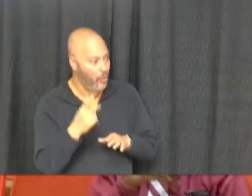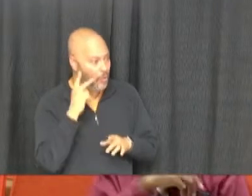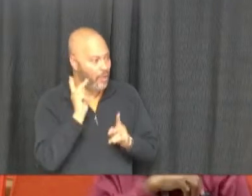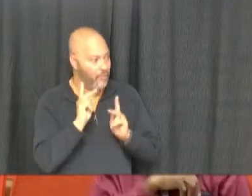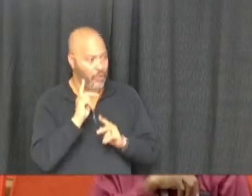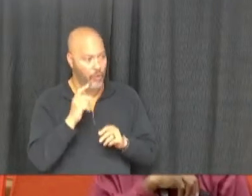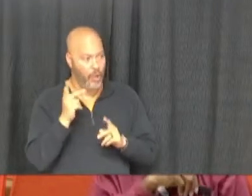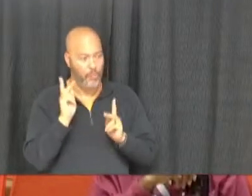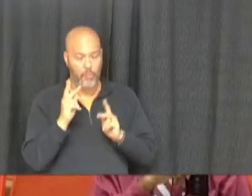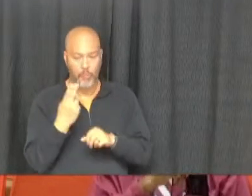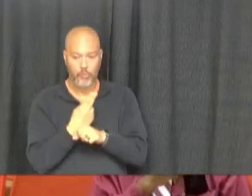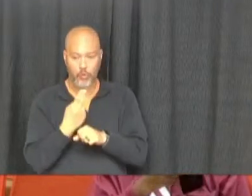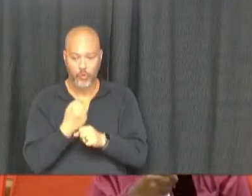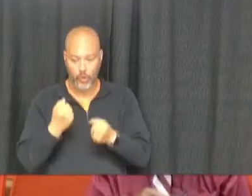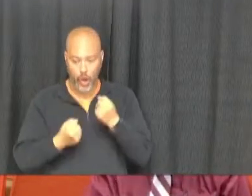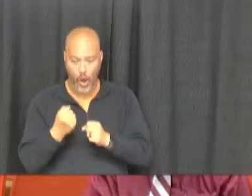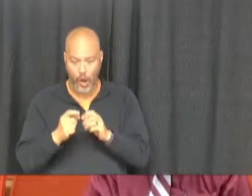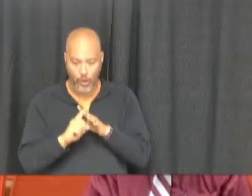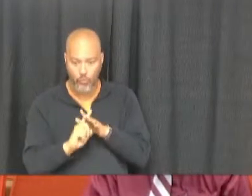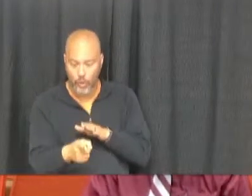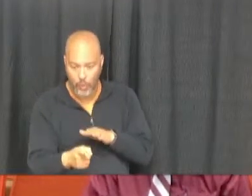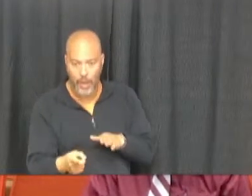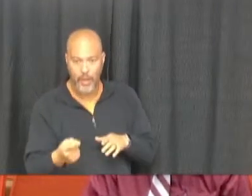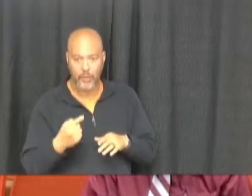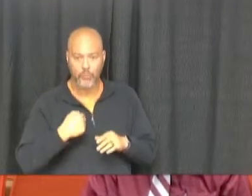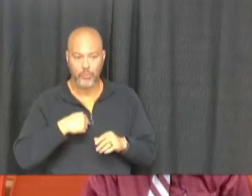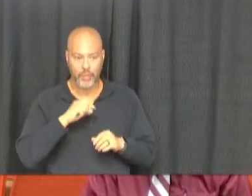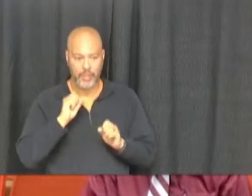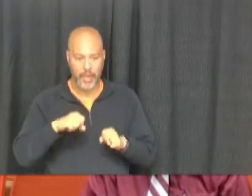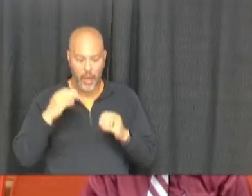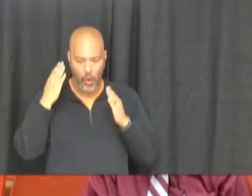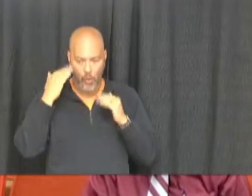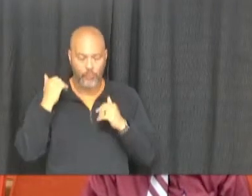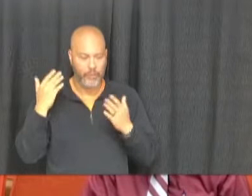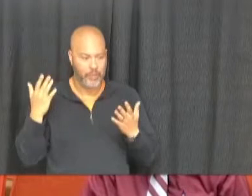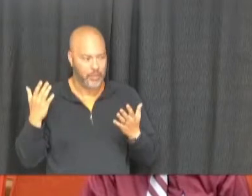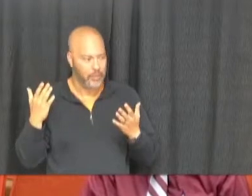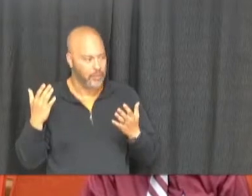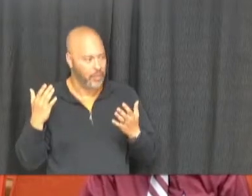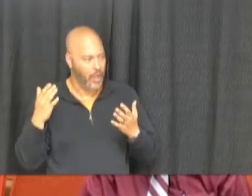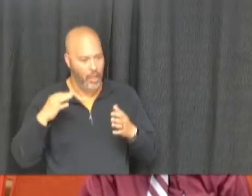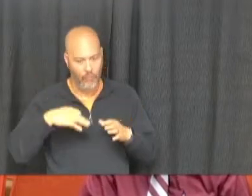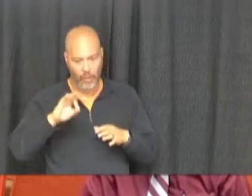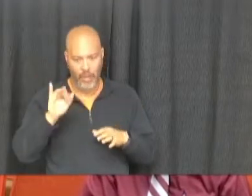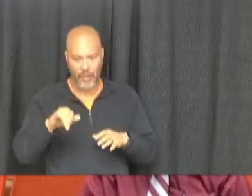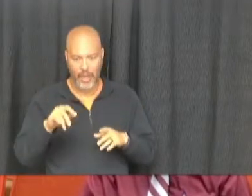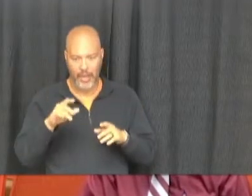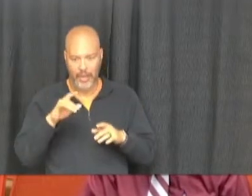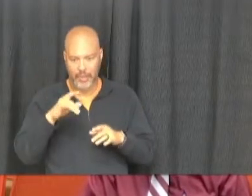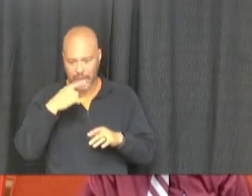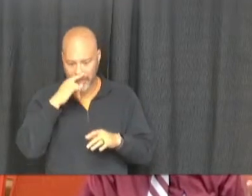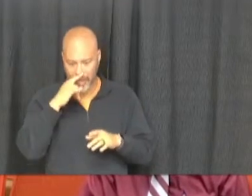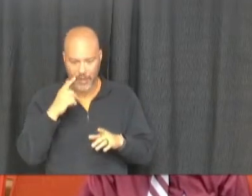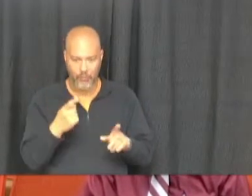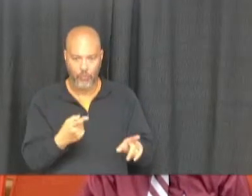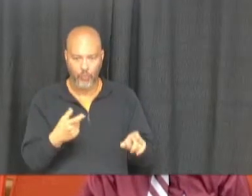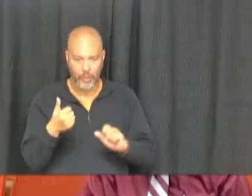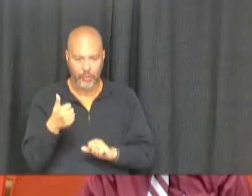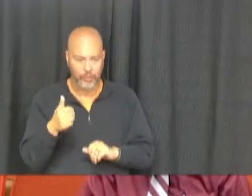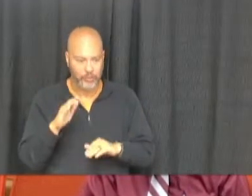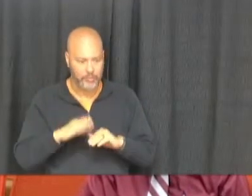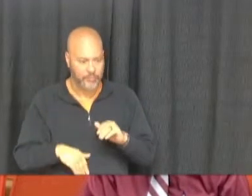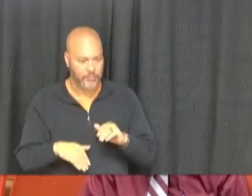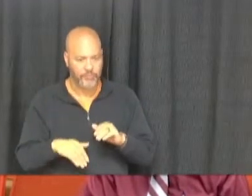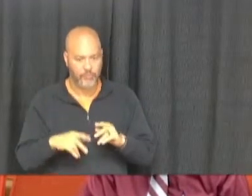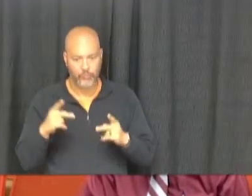vehicle possibly used in runaway report, we could hopefully locate that child quicker than